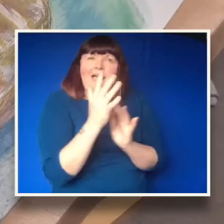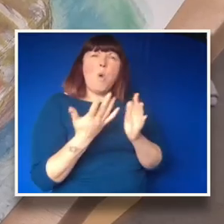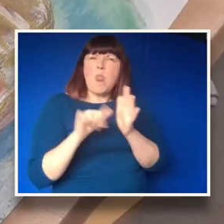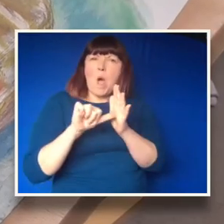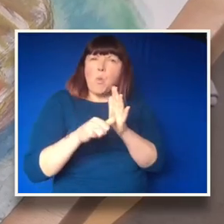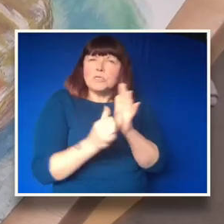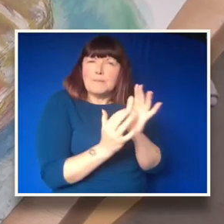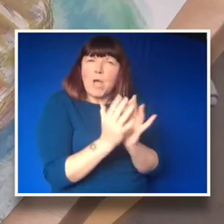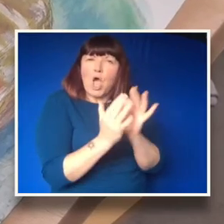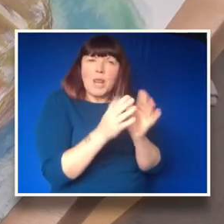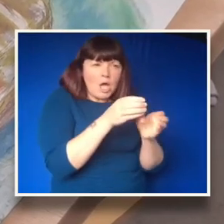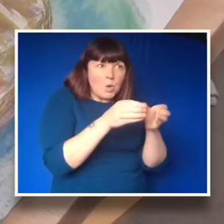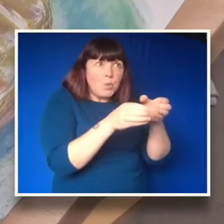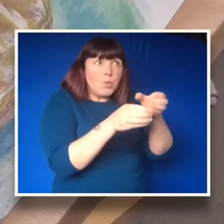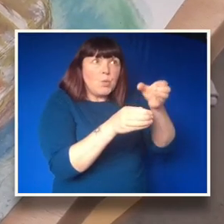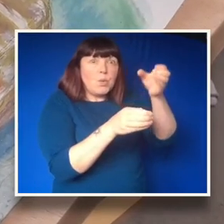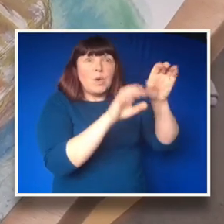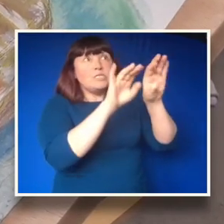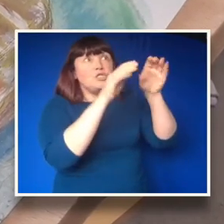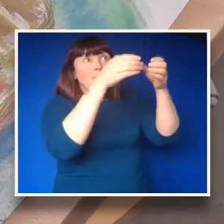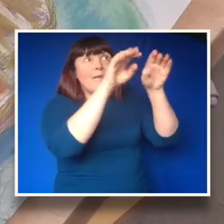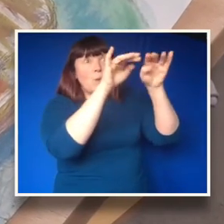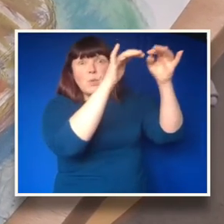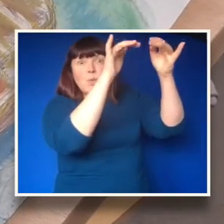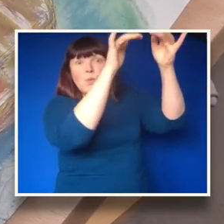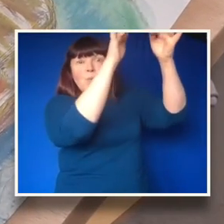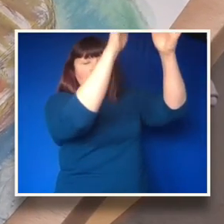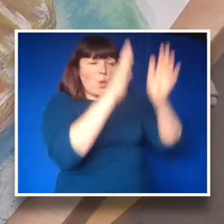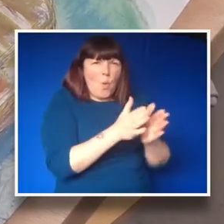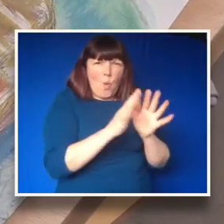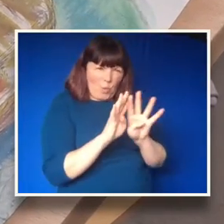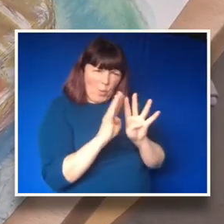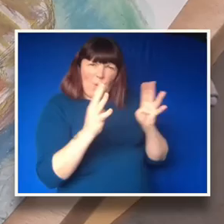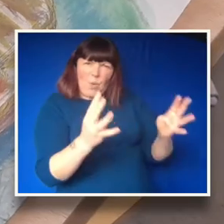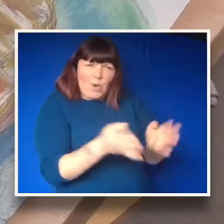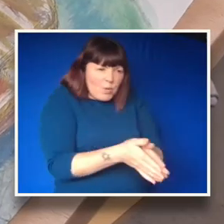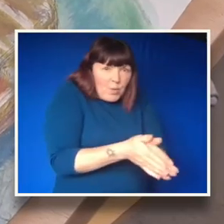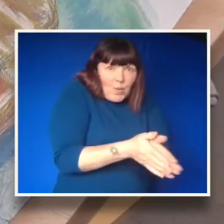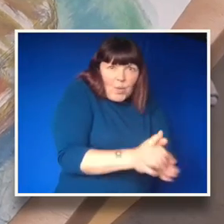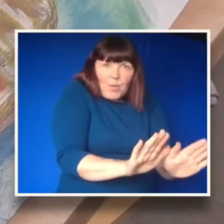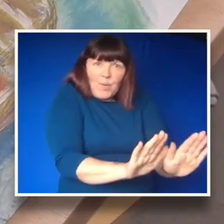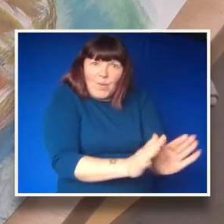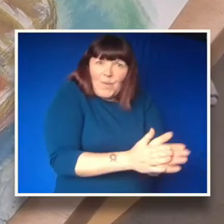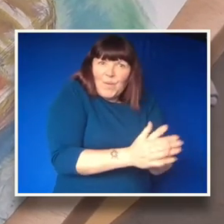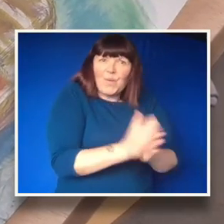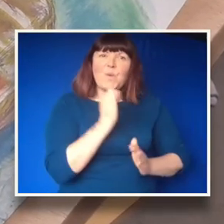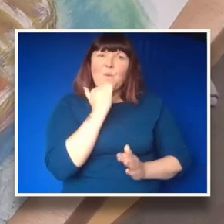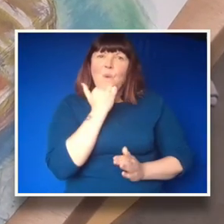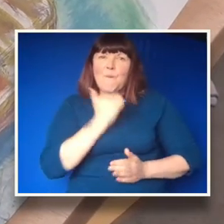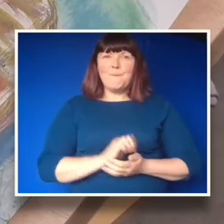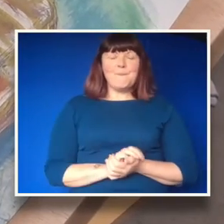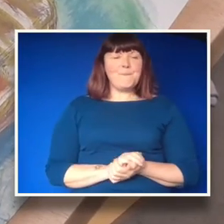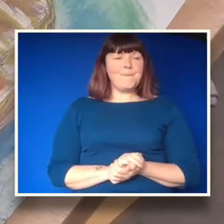burner, with a little chimney up here, because I really like the idea of cozying around a fire. I really wanted lots of